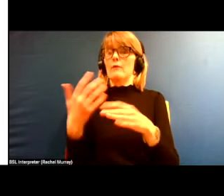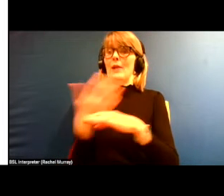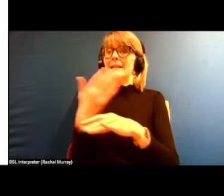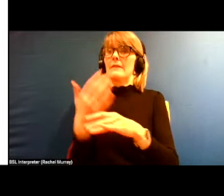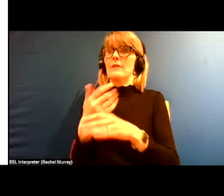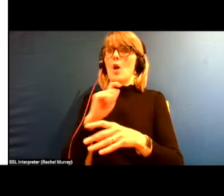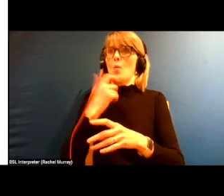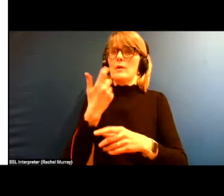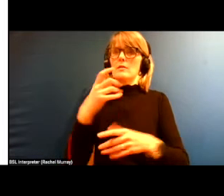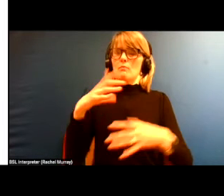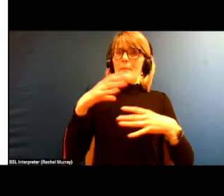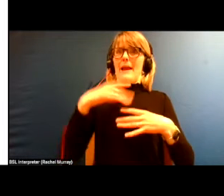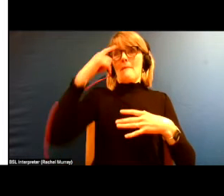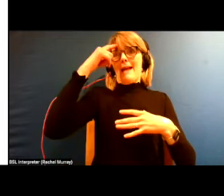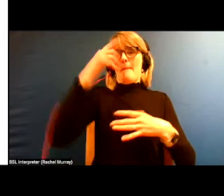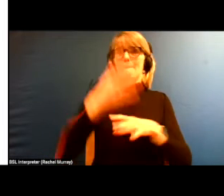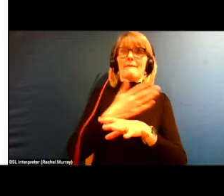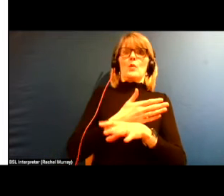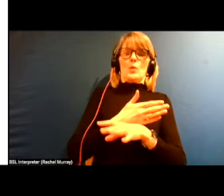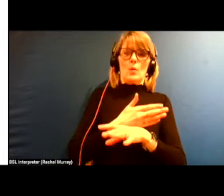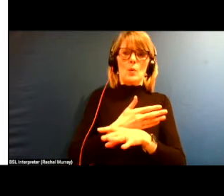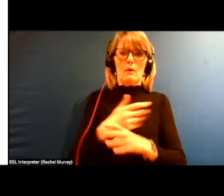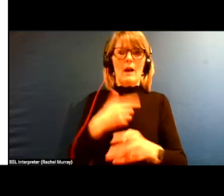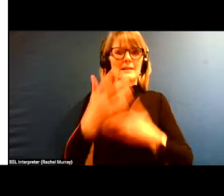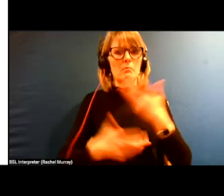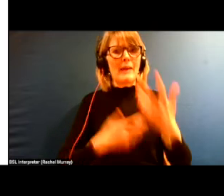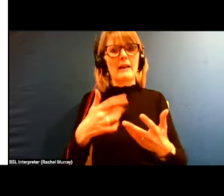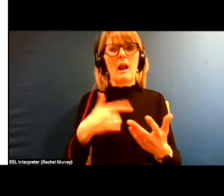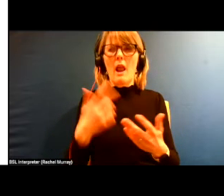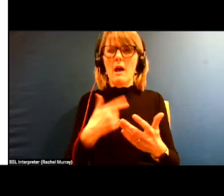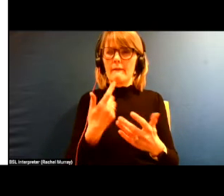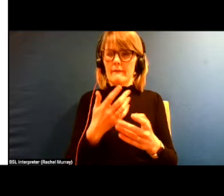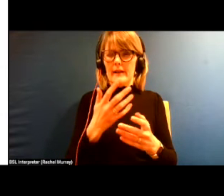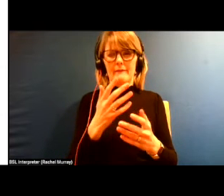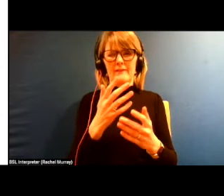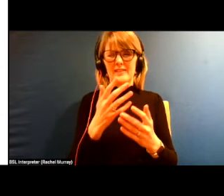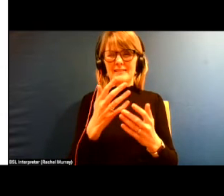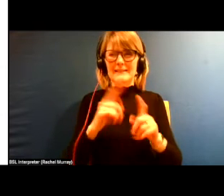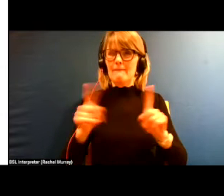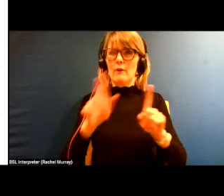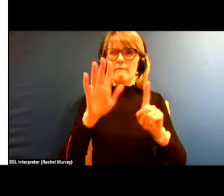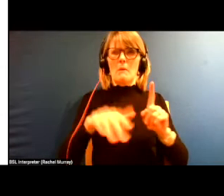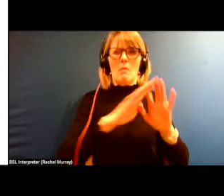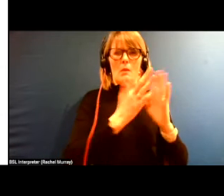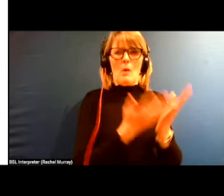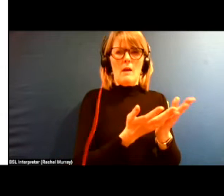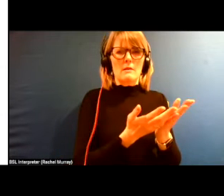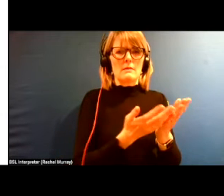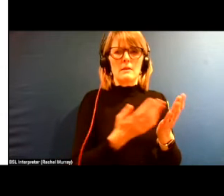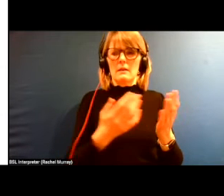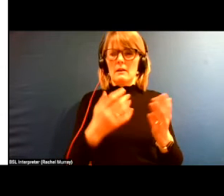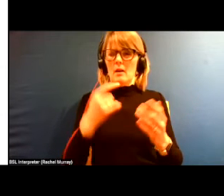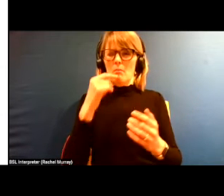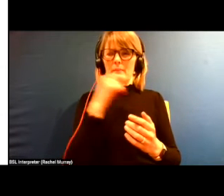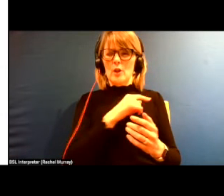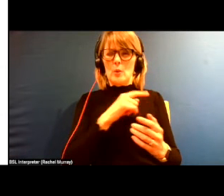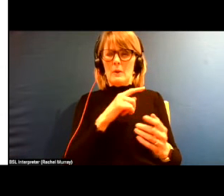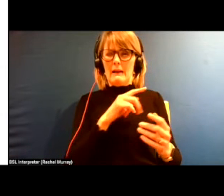prepared. I explained a life lived out of sync with the rest of the world, at a peculiar